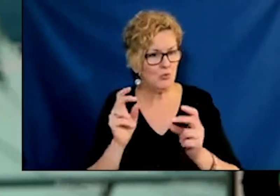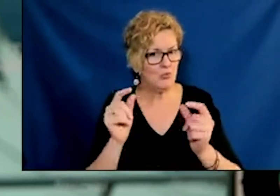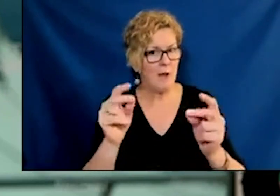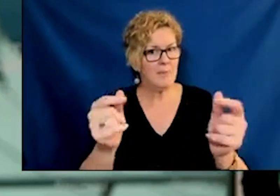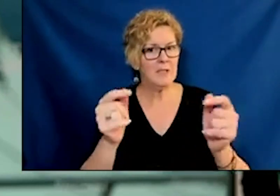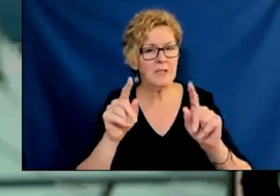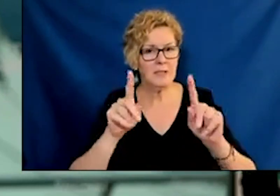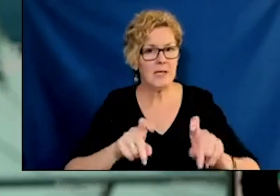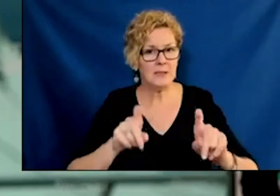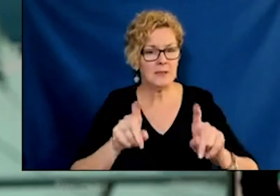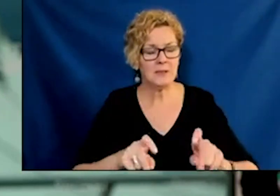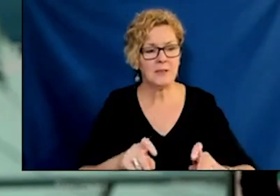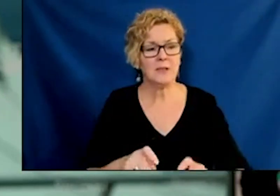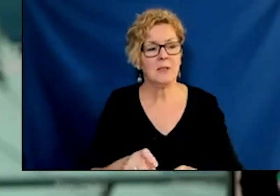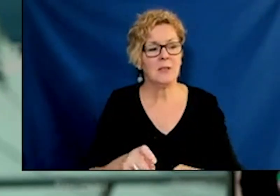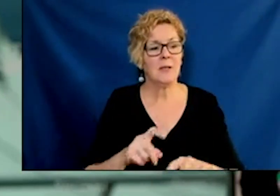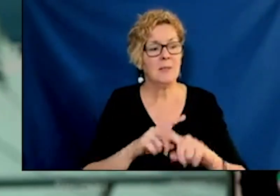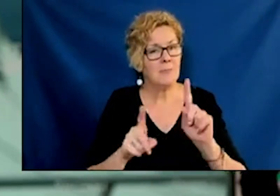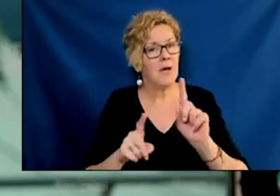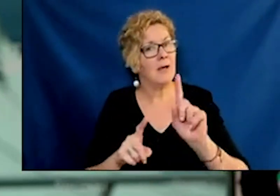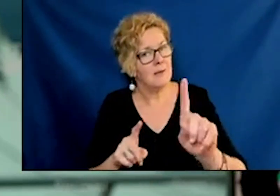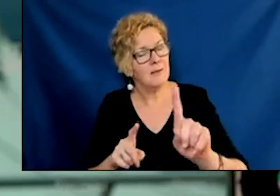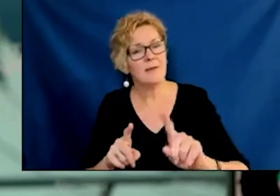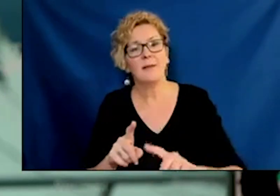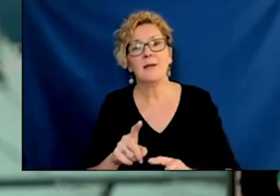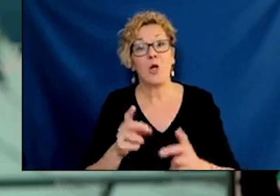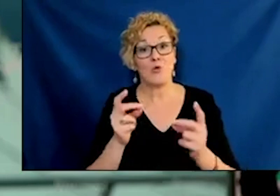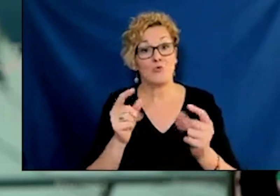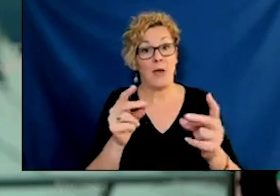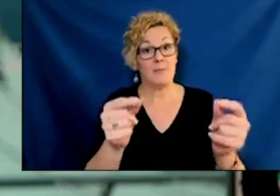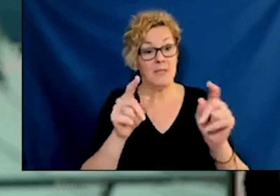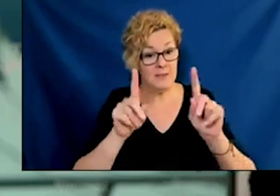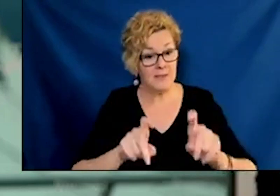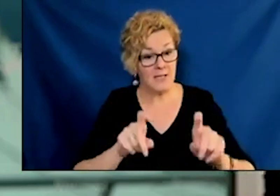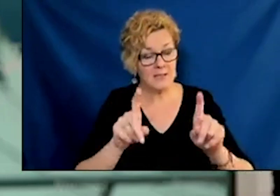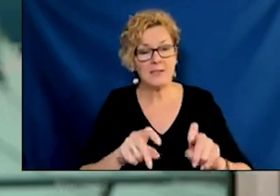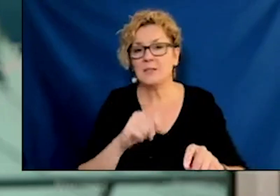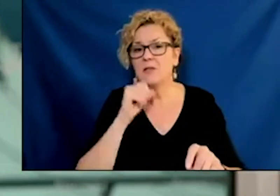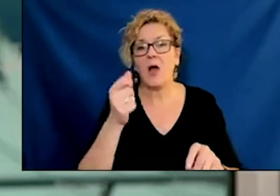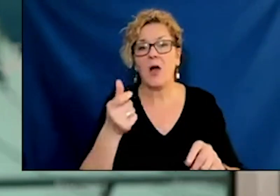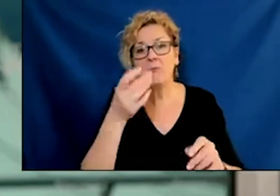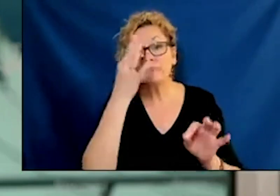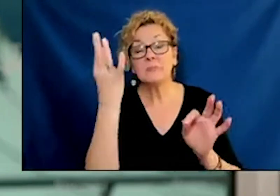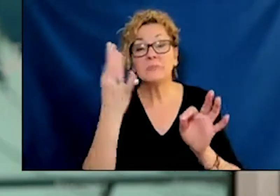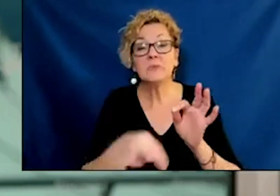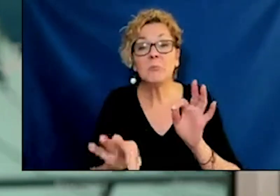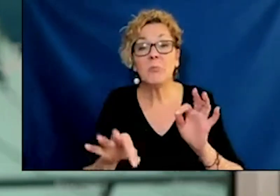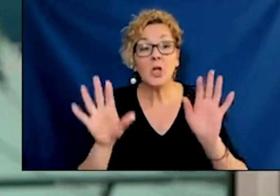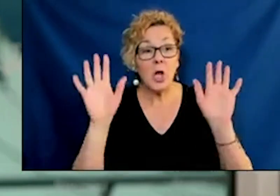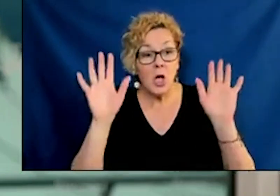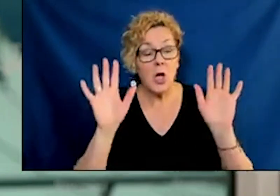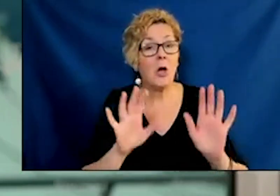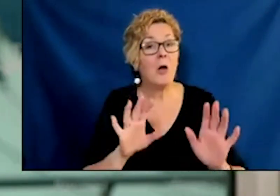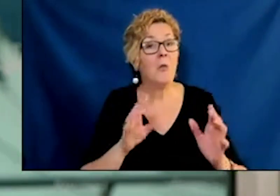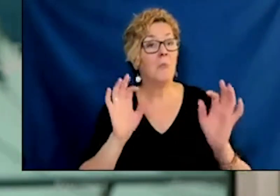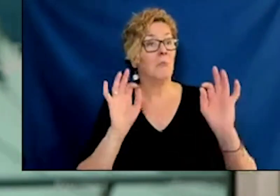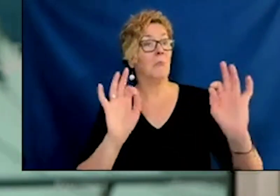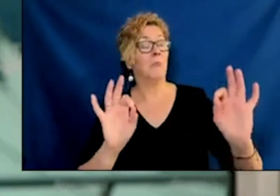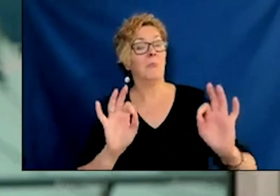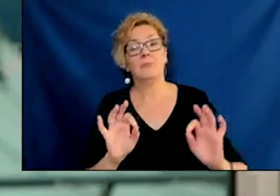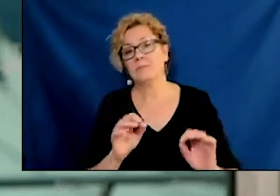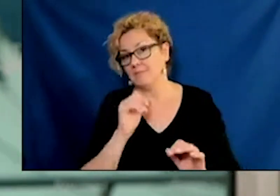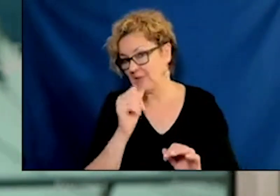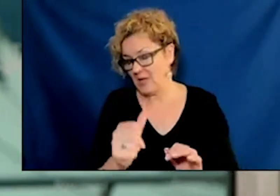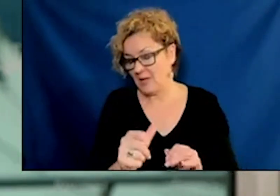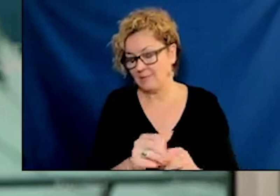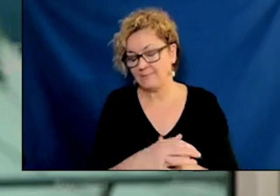simple. They're not. They do take resources, and they take commitment from staff and from